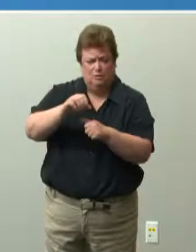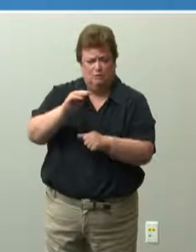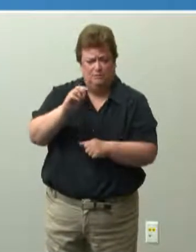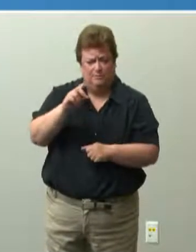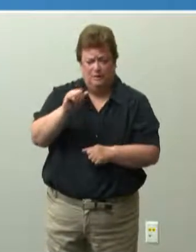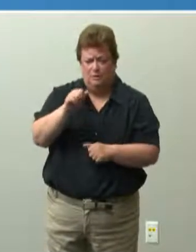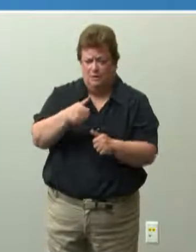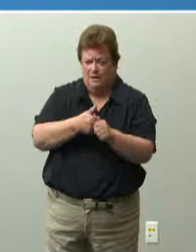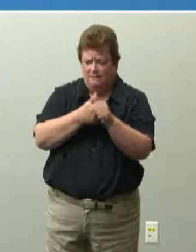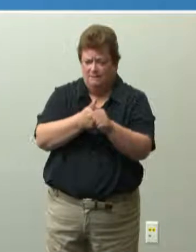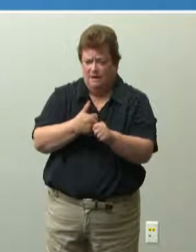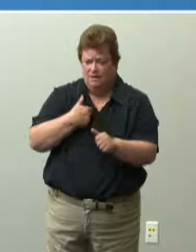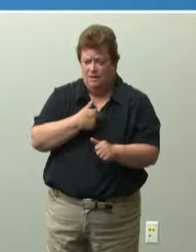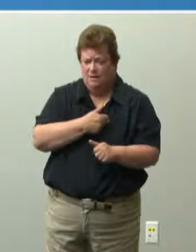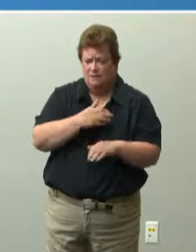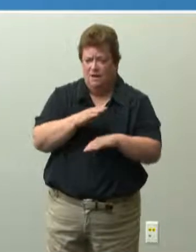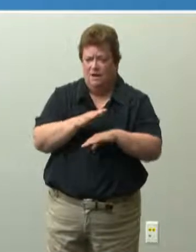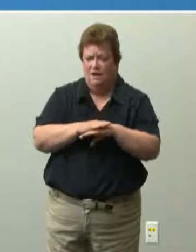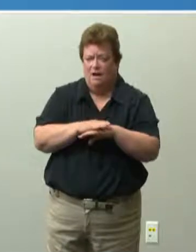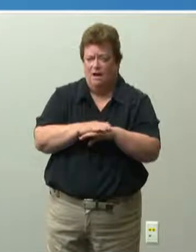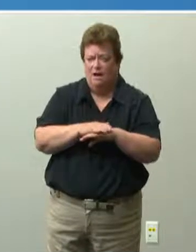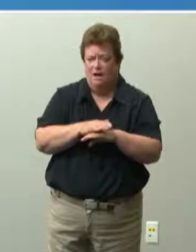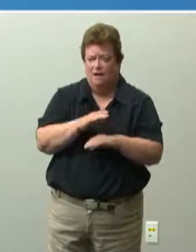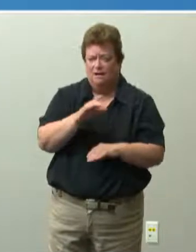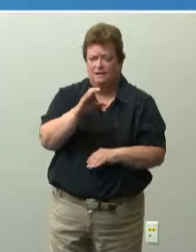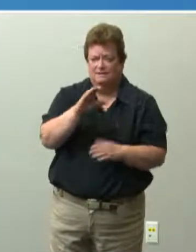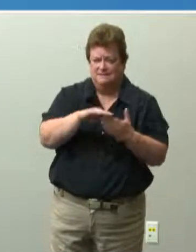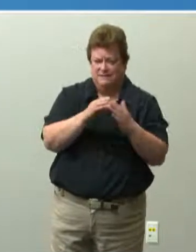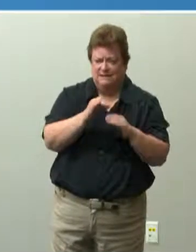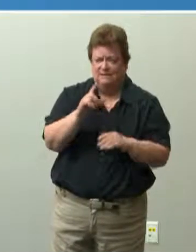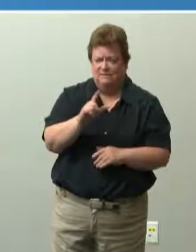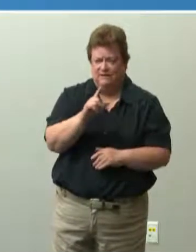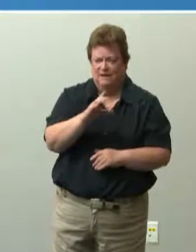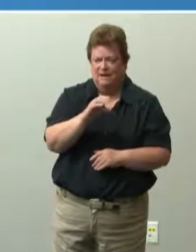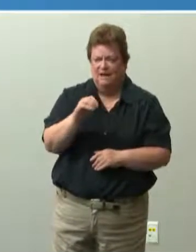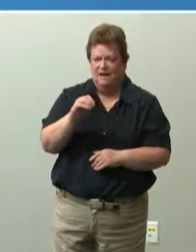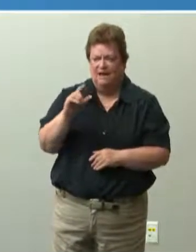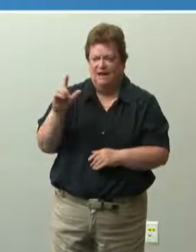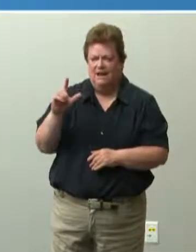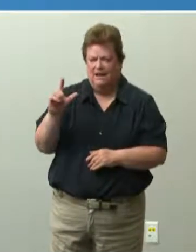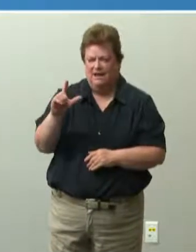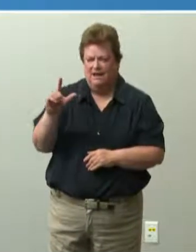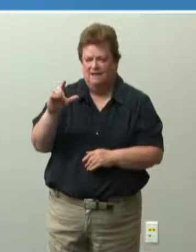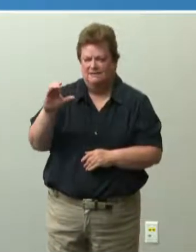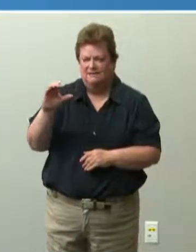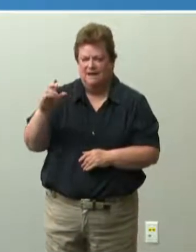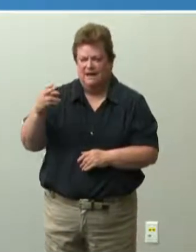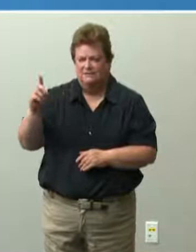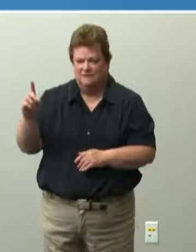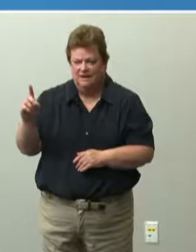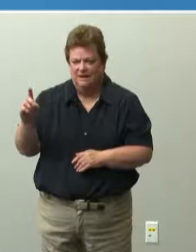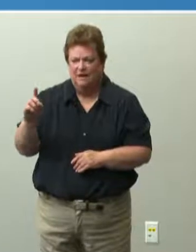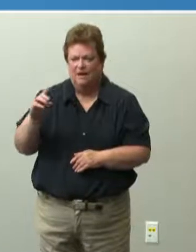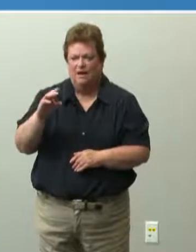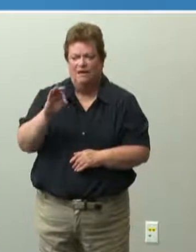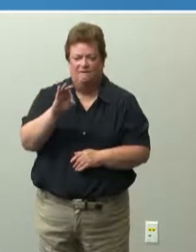follow us on the City of Lincoln and Lincoln-Lancaster County Health Department on Twitter,